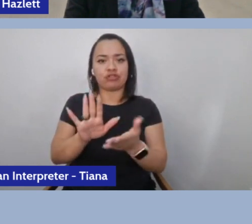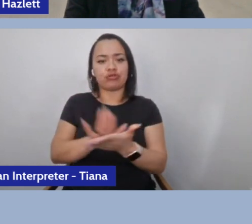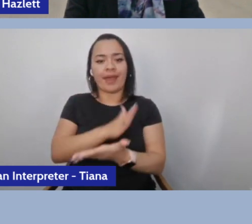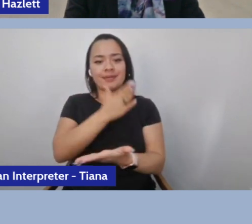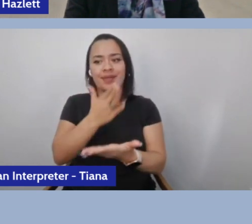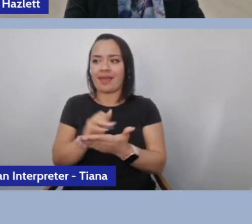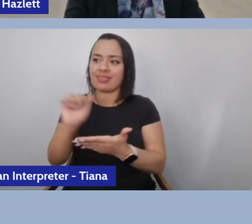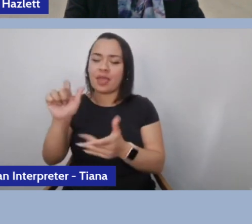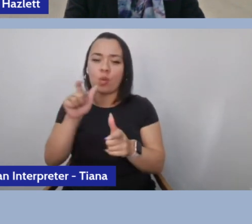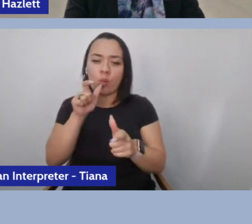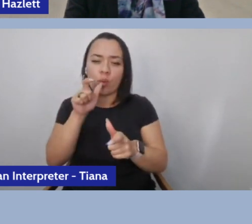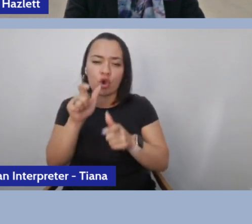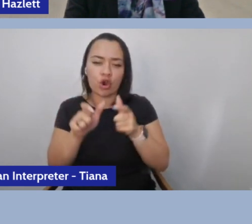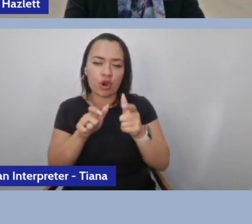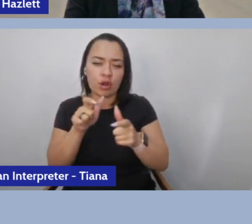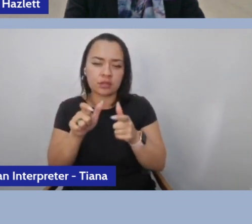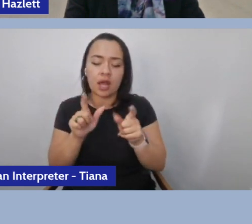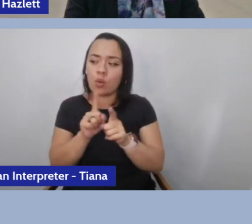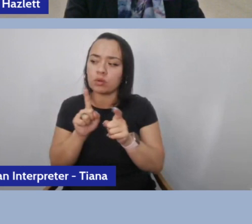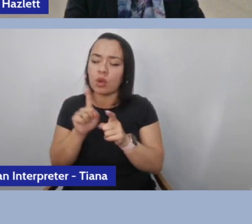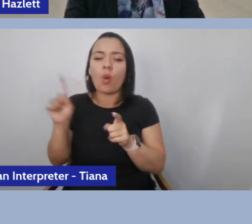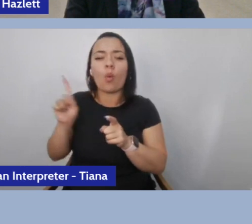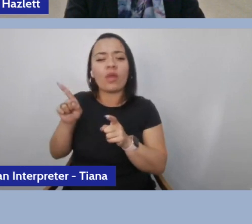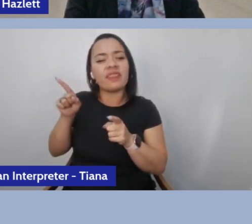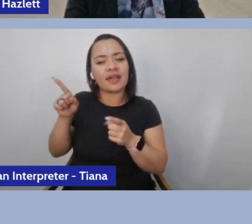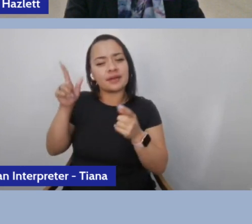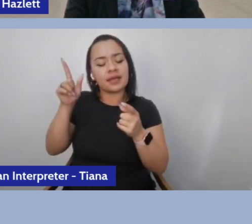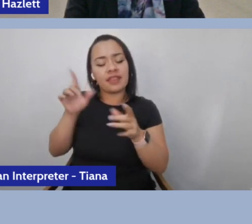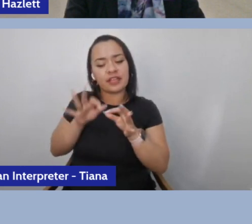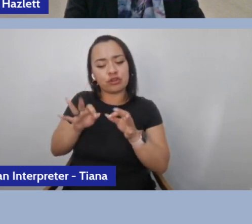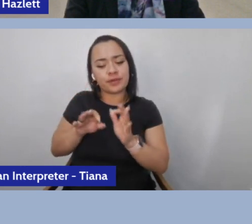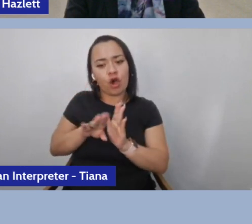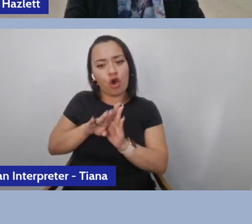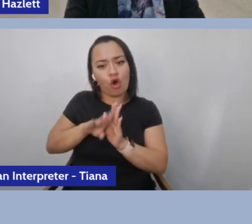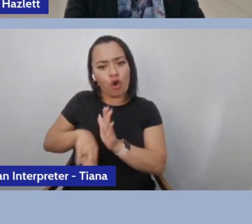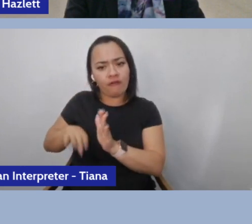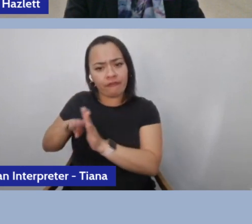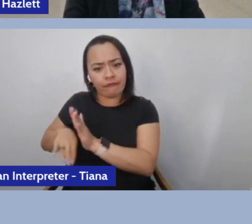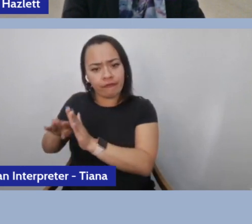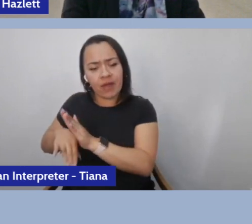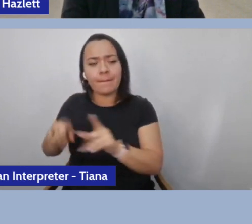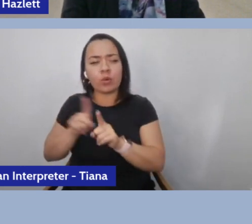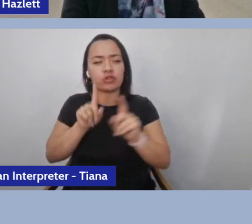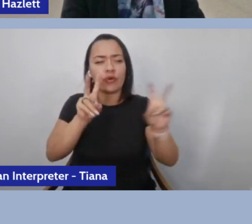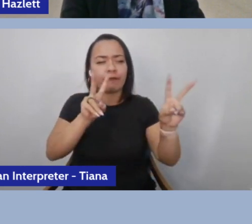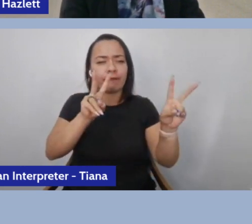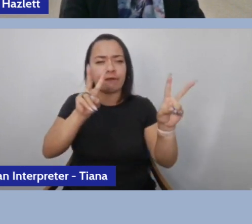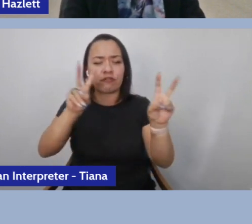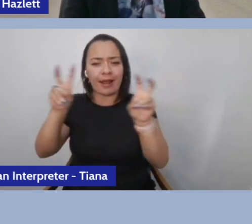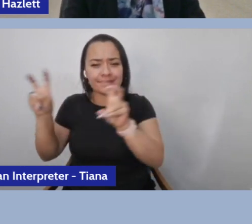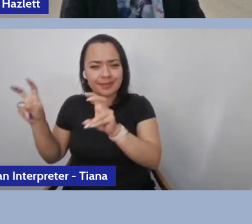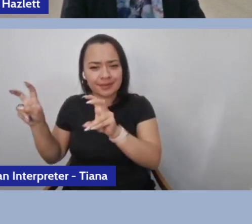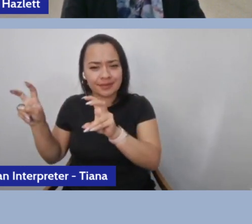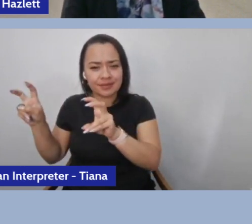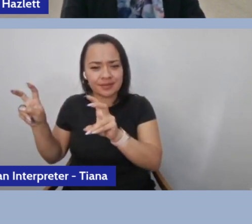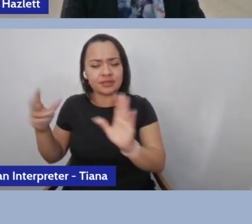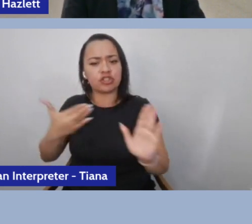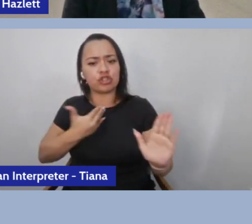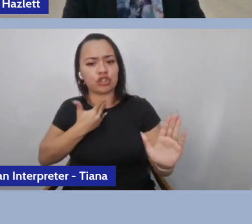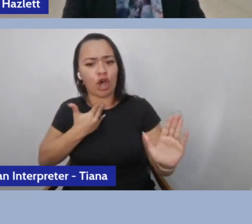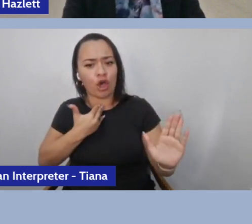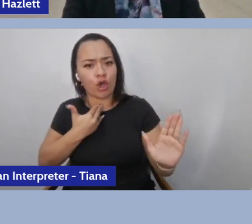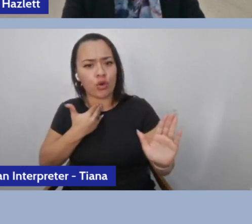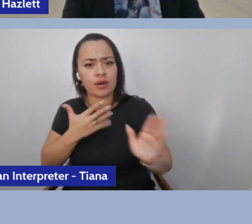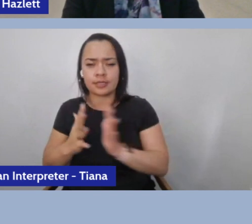they phrase things, and how they express themselves. That's really important for us to be able